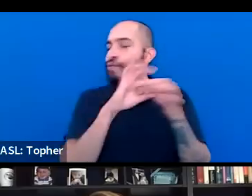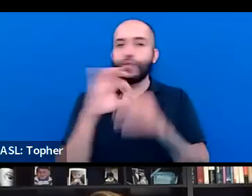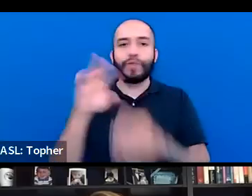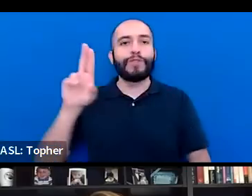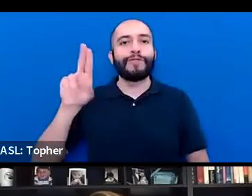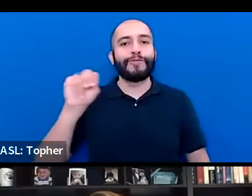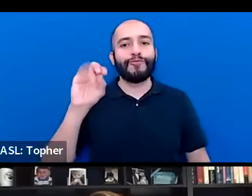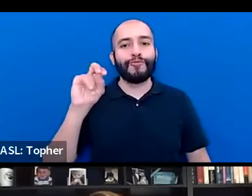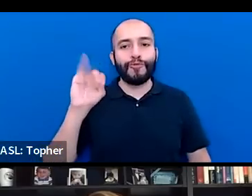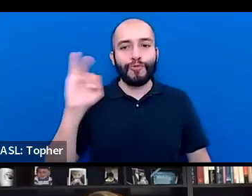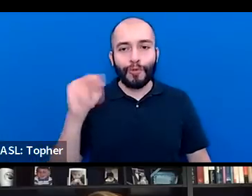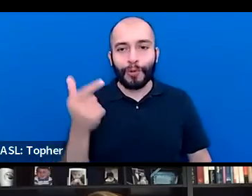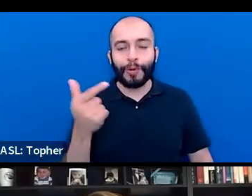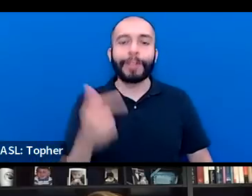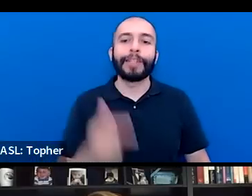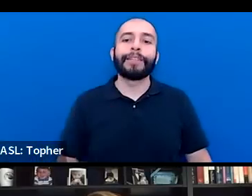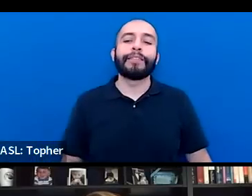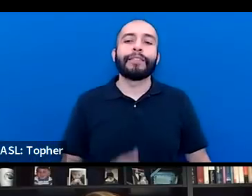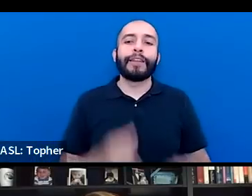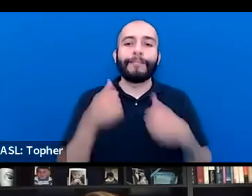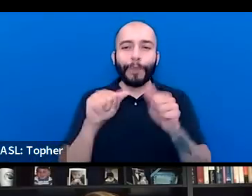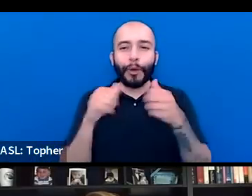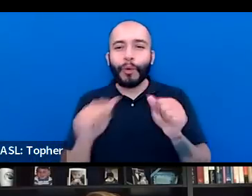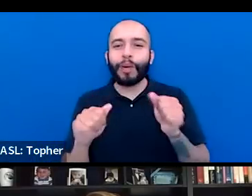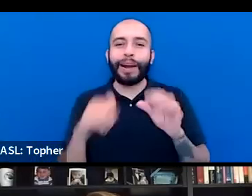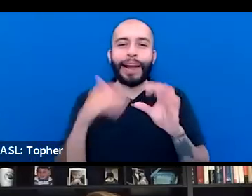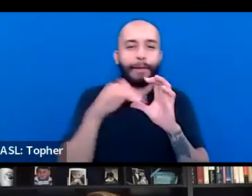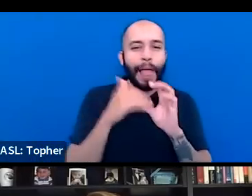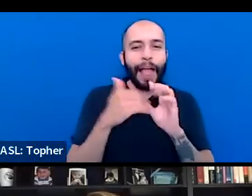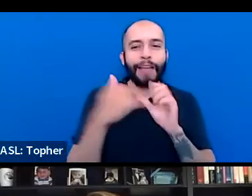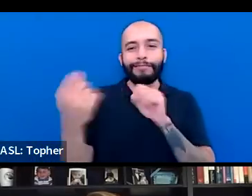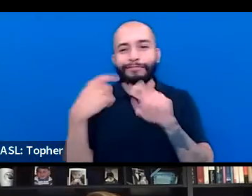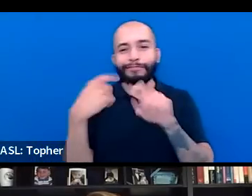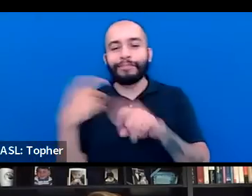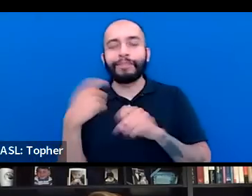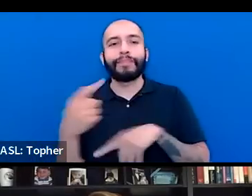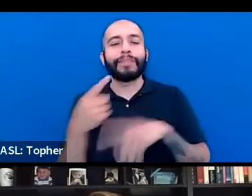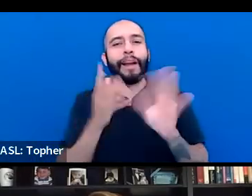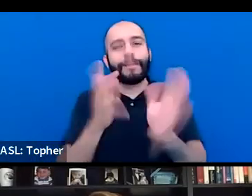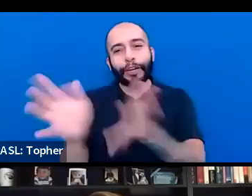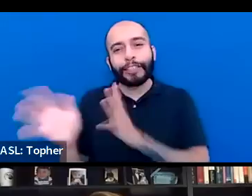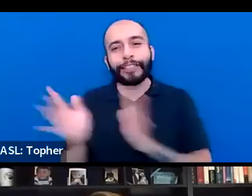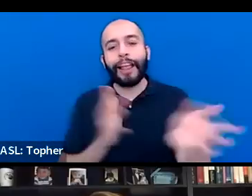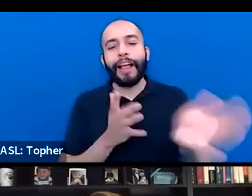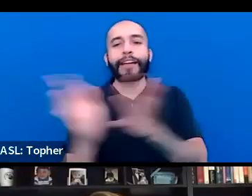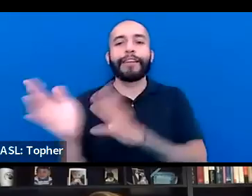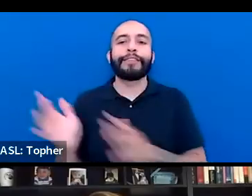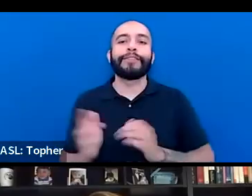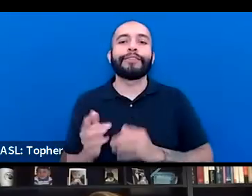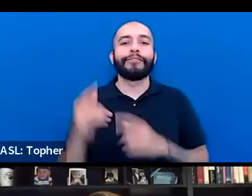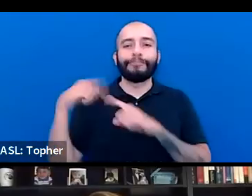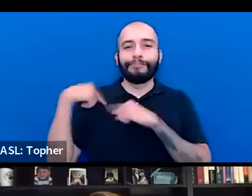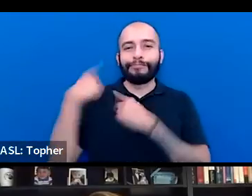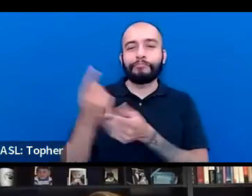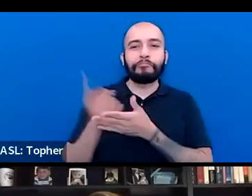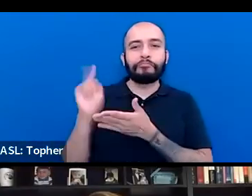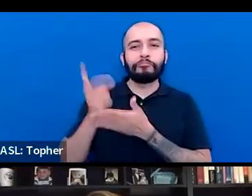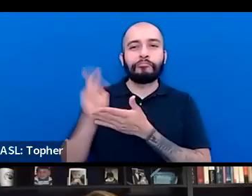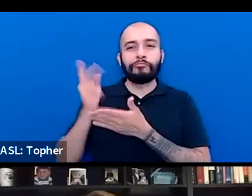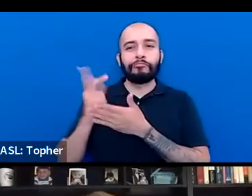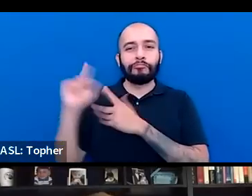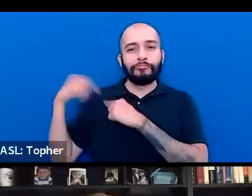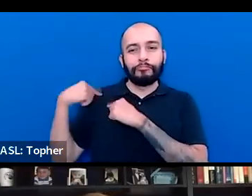have and had over the last few weeks have been very powerful and